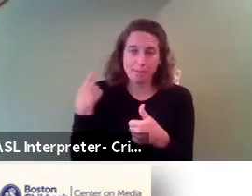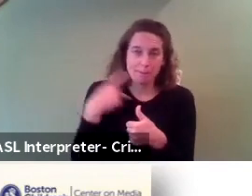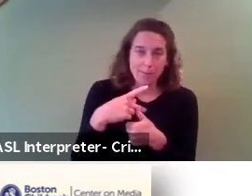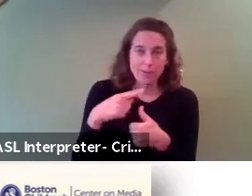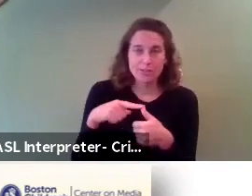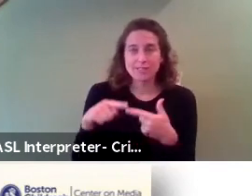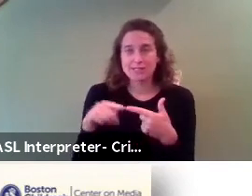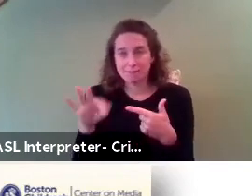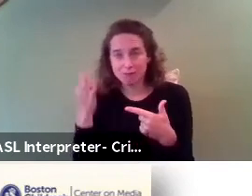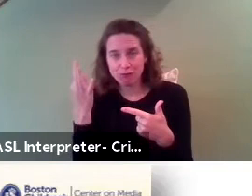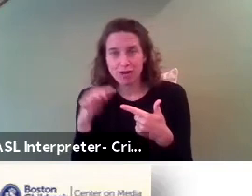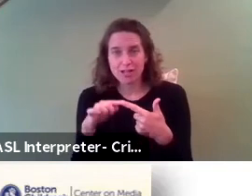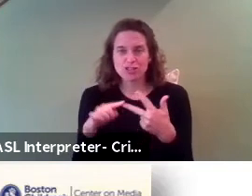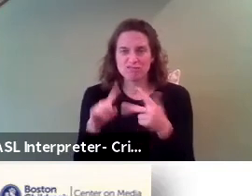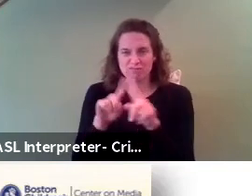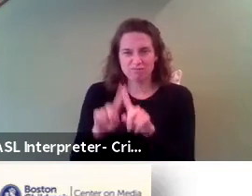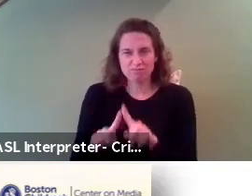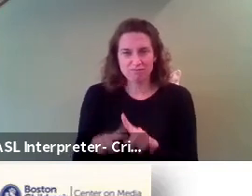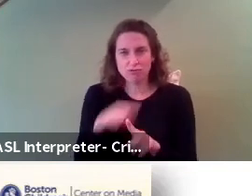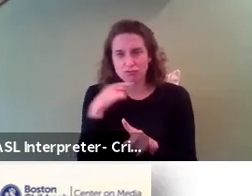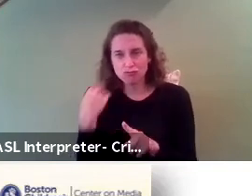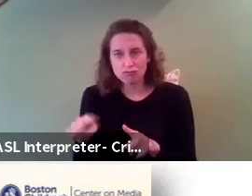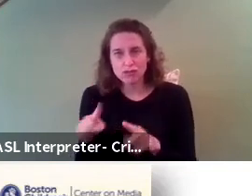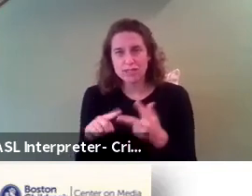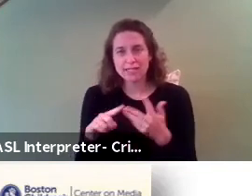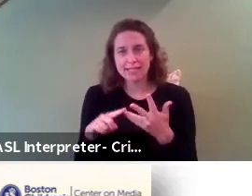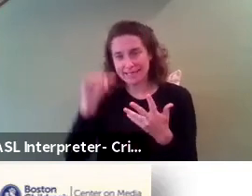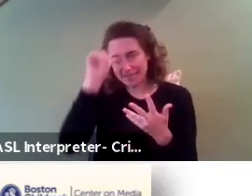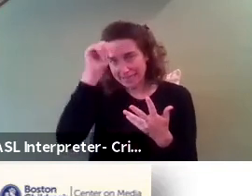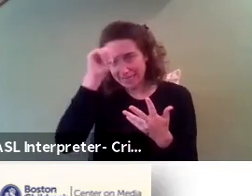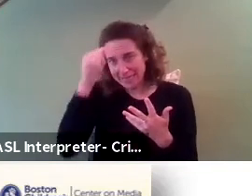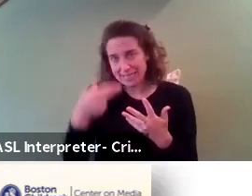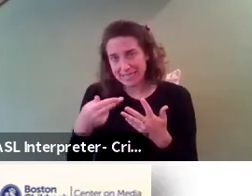French, and Hindi for India. So,